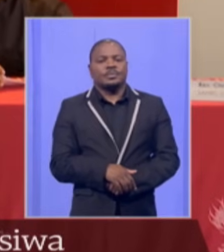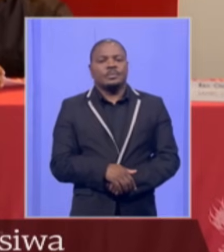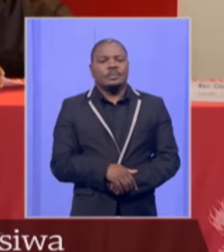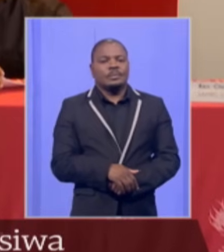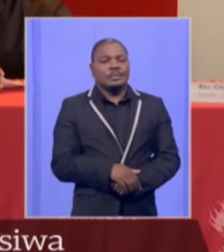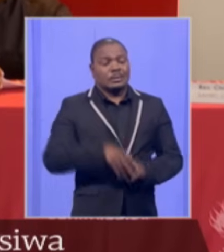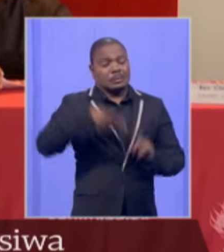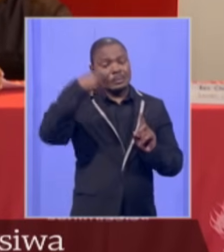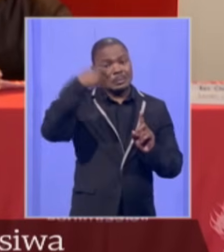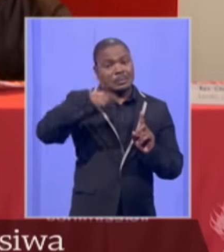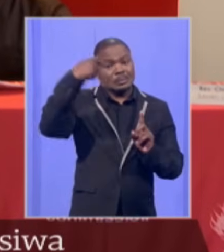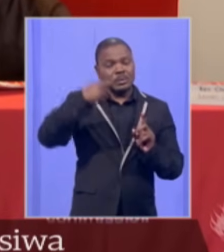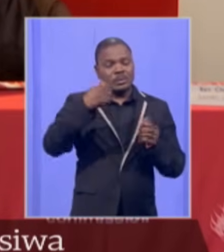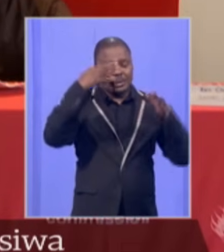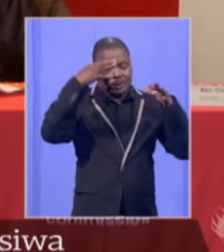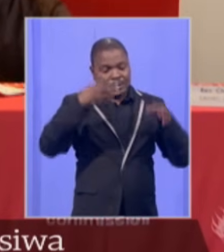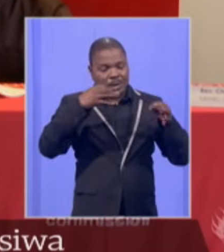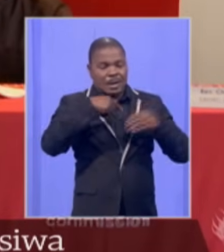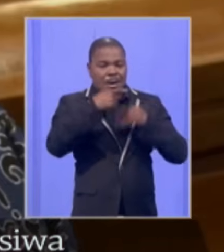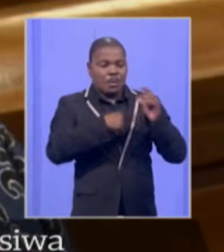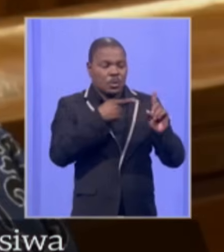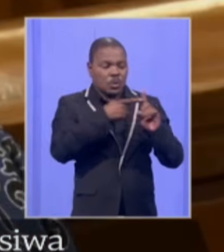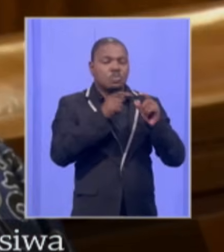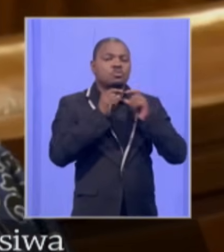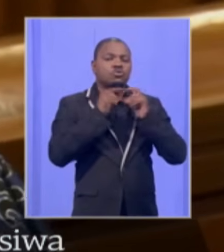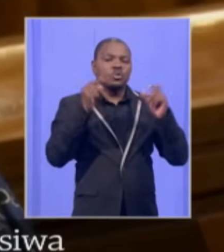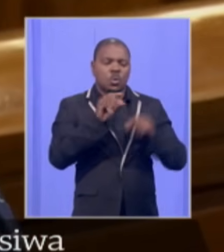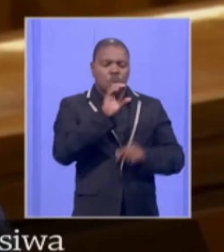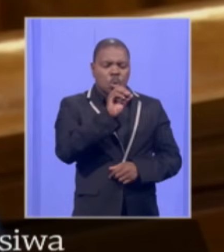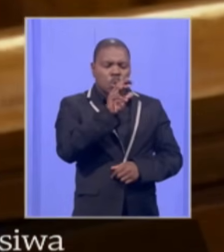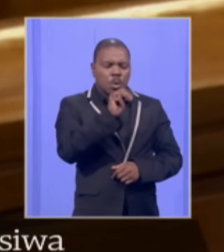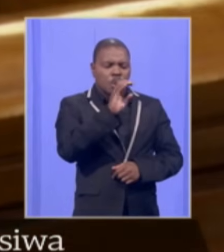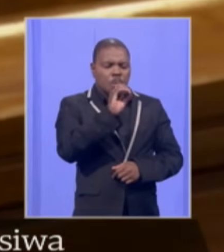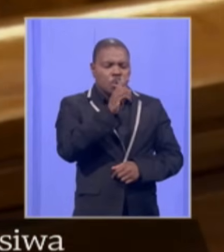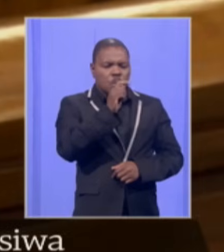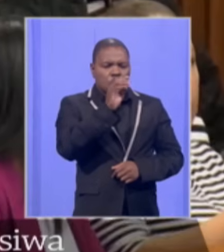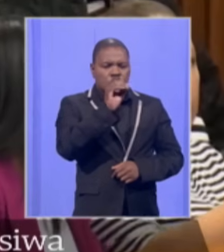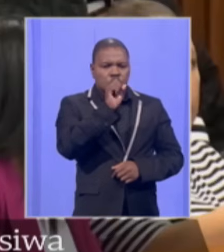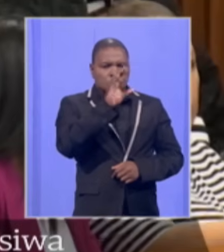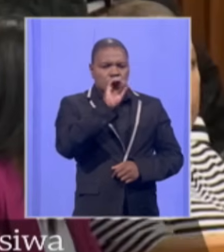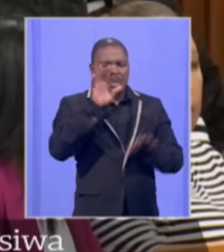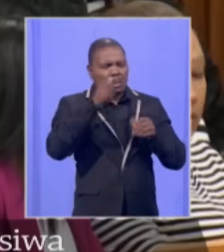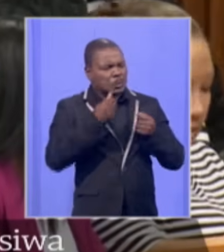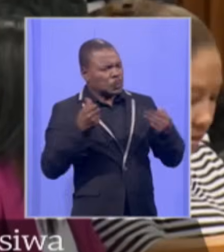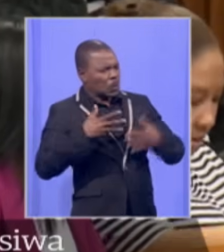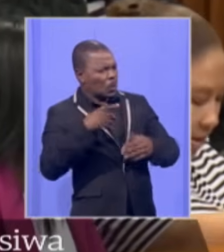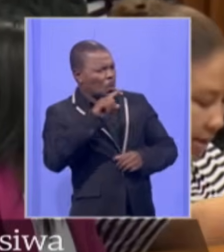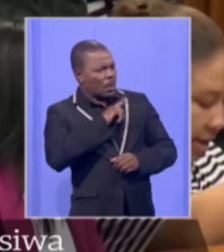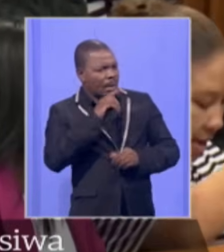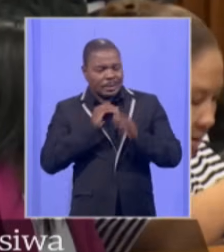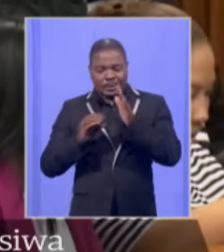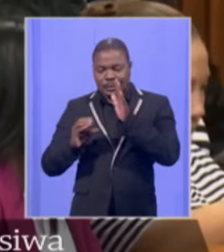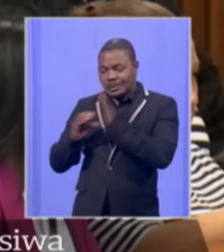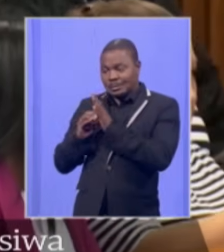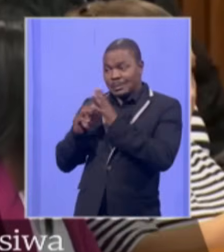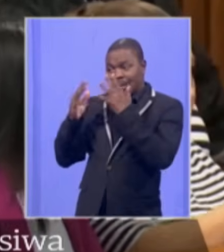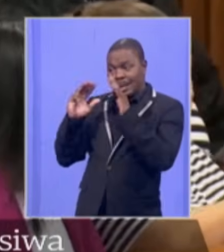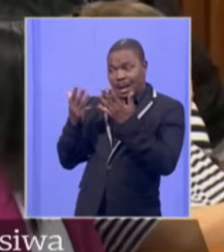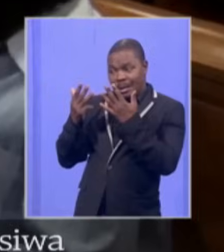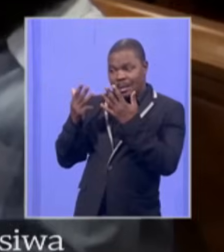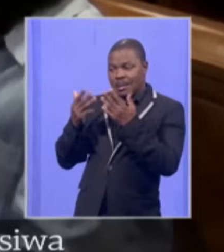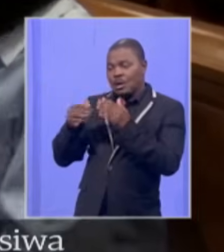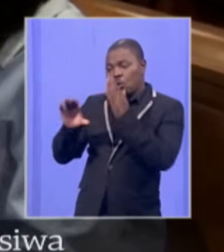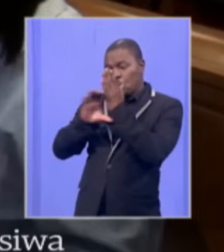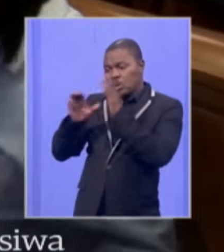Katlholo mo tshekong ya ga Timothy Omotoso e tsweletse go gakgamatsa ba le bantsi jaaka ditheo di le tharo tsa Chapter 9 jaanong di ikaelela go